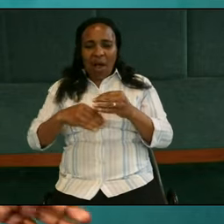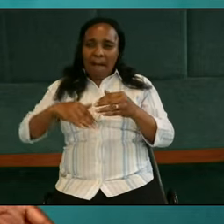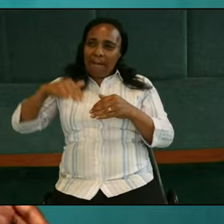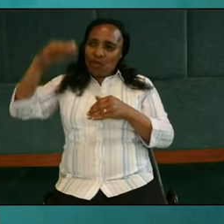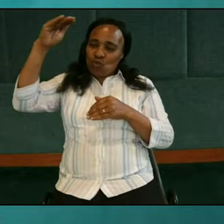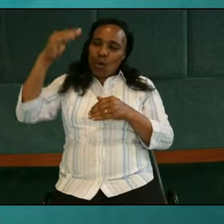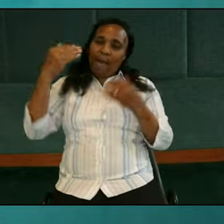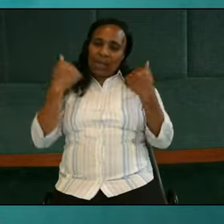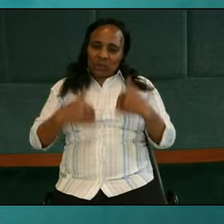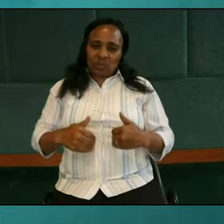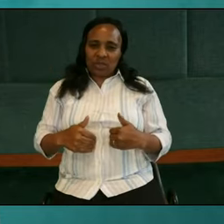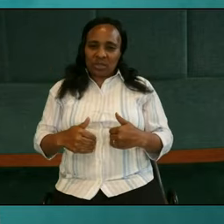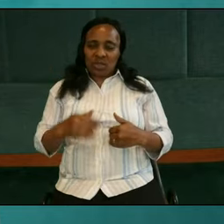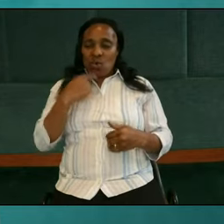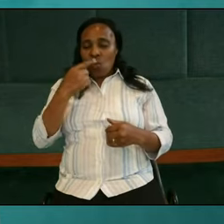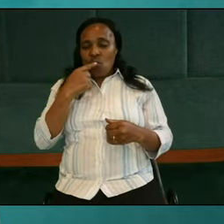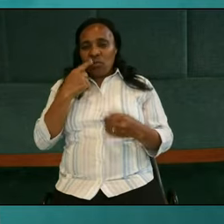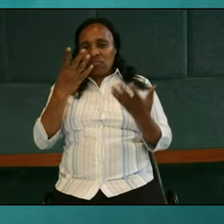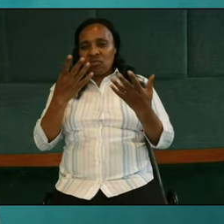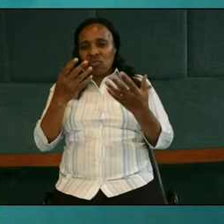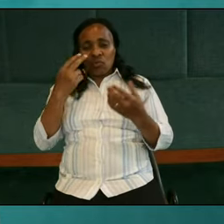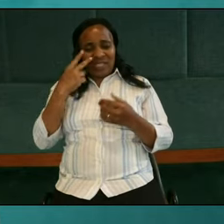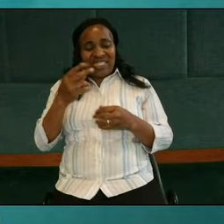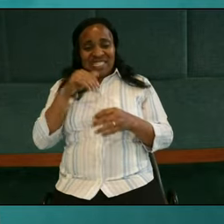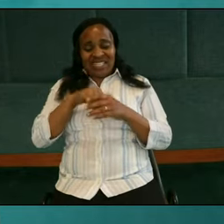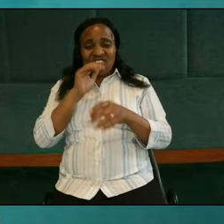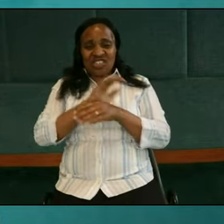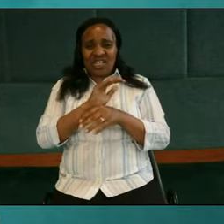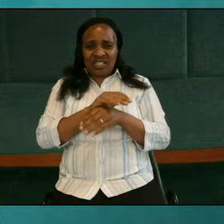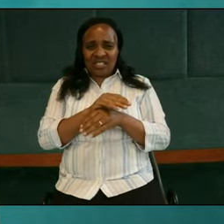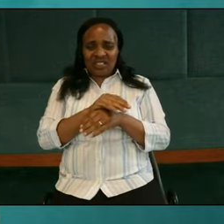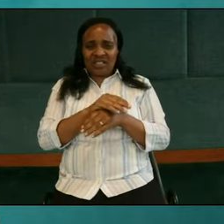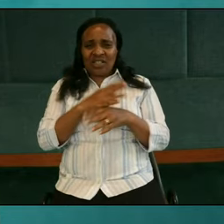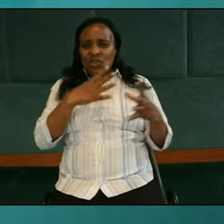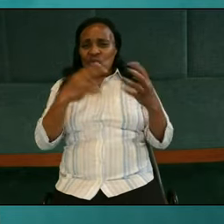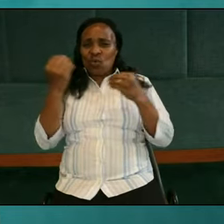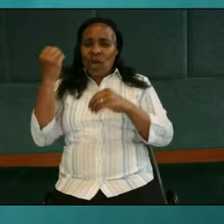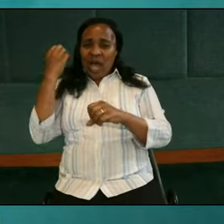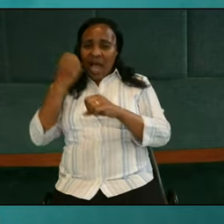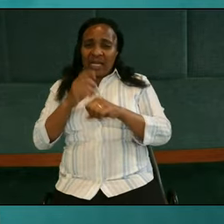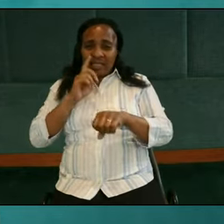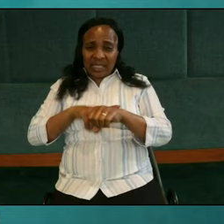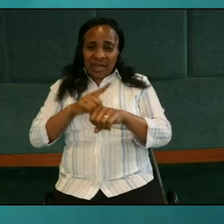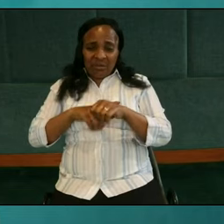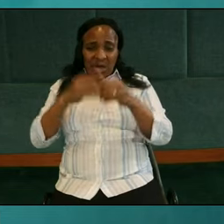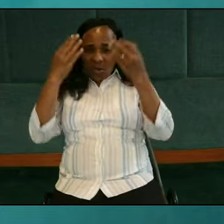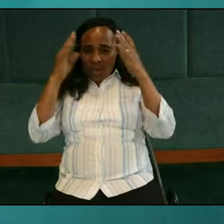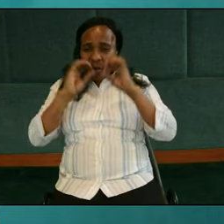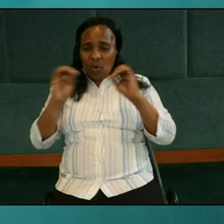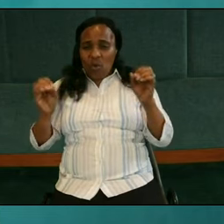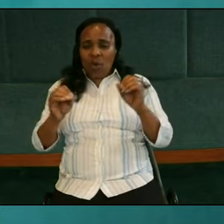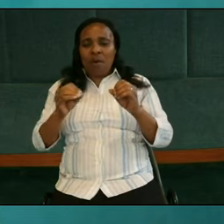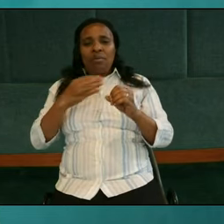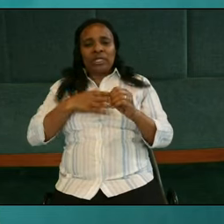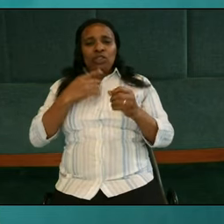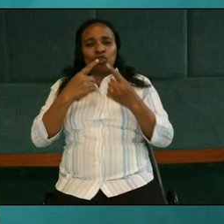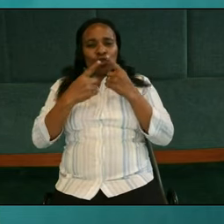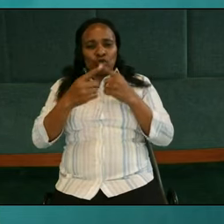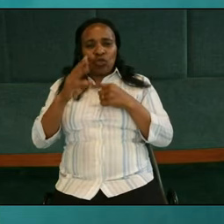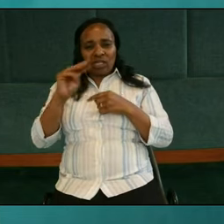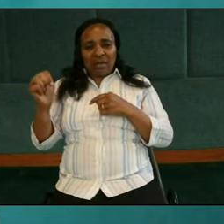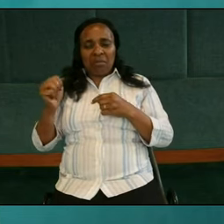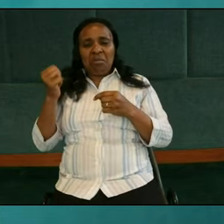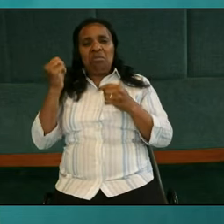faith. Because these adults that we see in church, they went through rough times. You might not even know. So just talk to them, because they